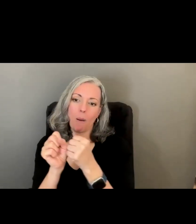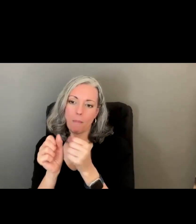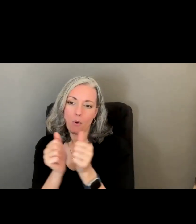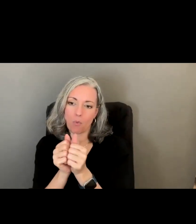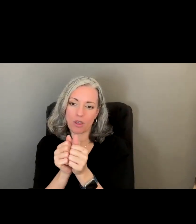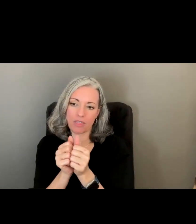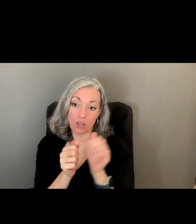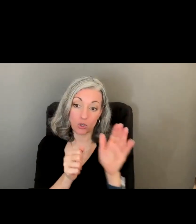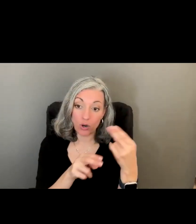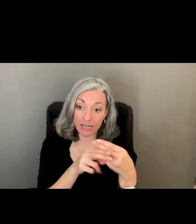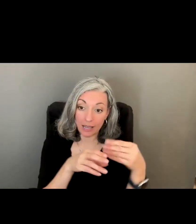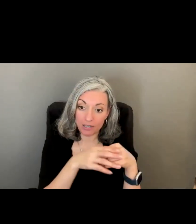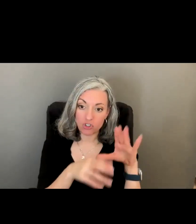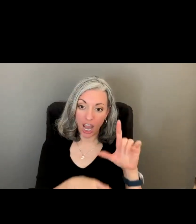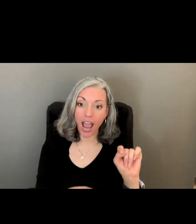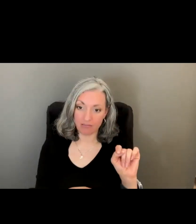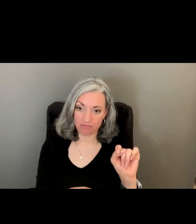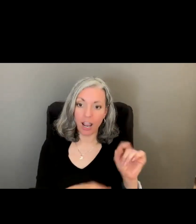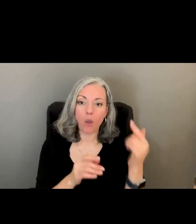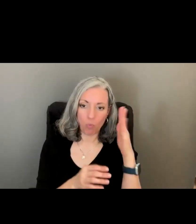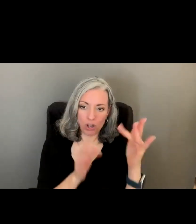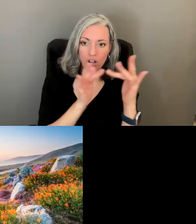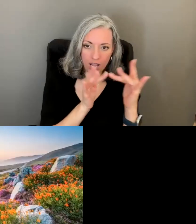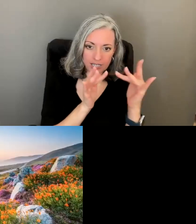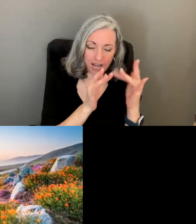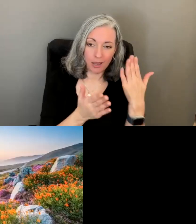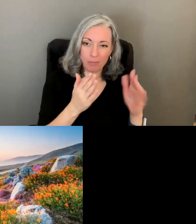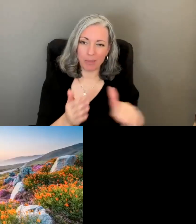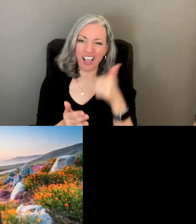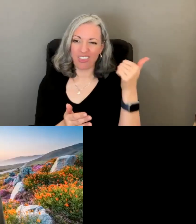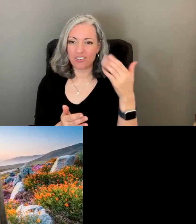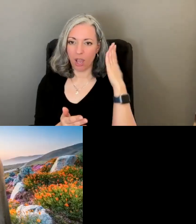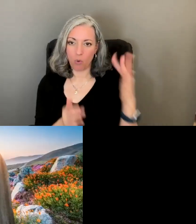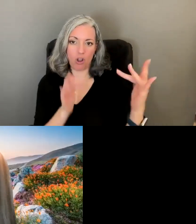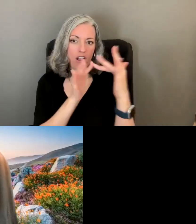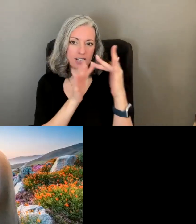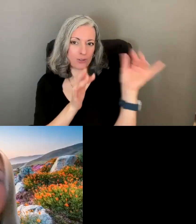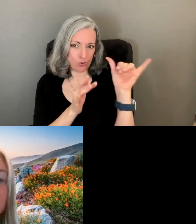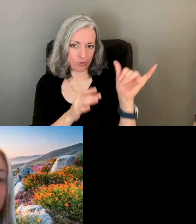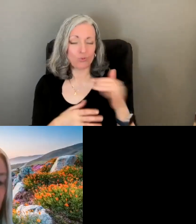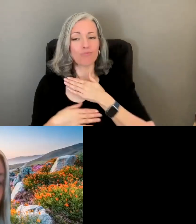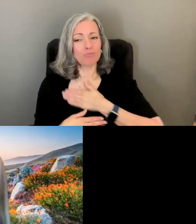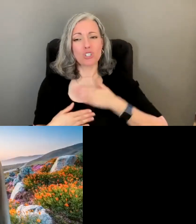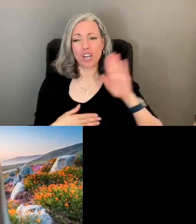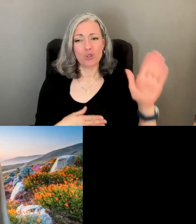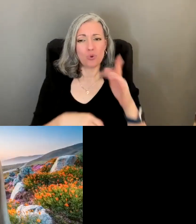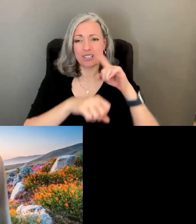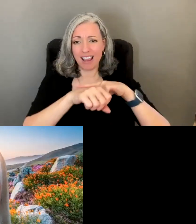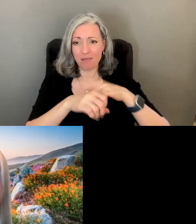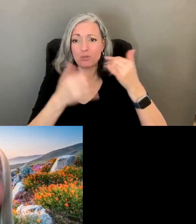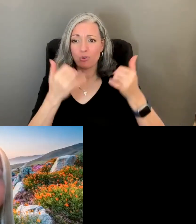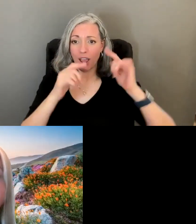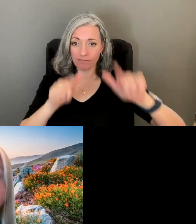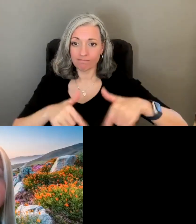put your name in the chat and maybe a few others I may reach out to. So I appreciate the time. At this time, I'm going to turn it